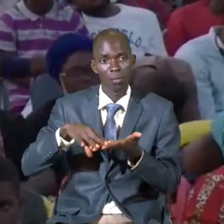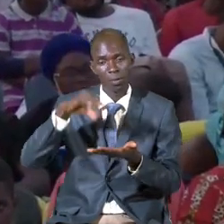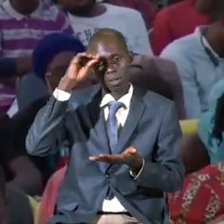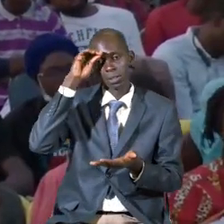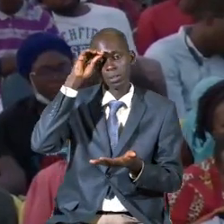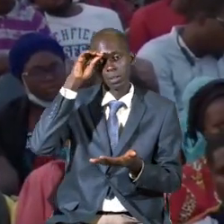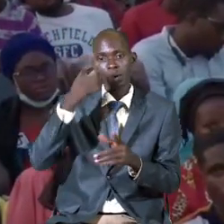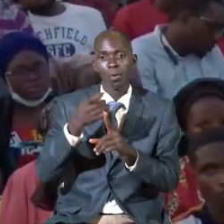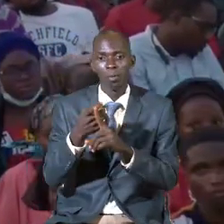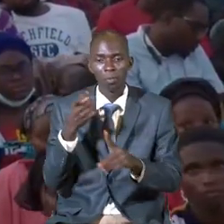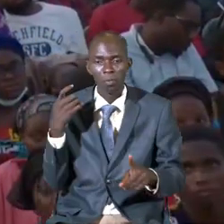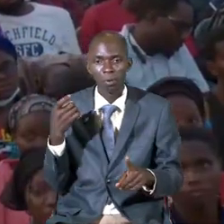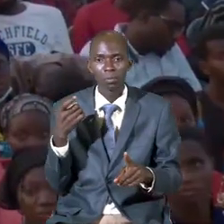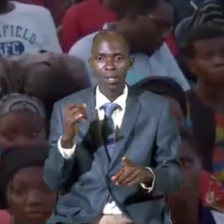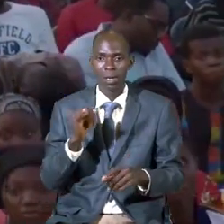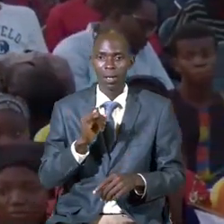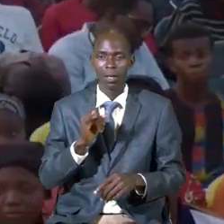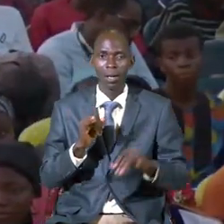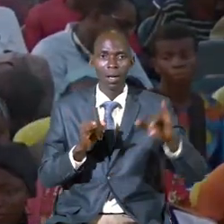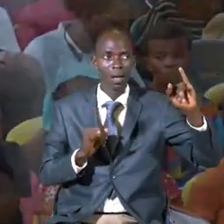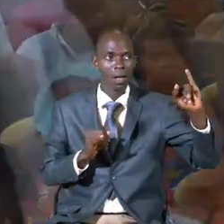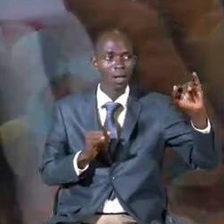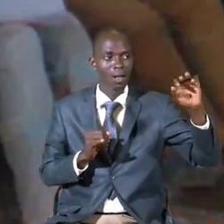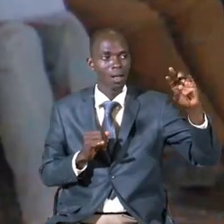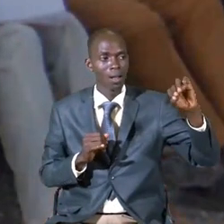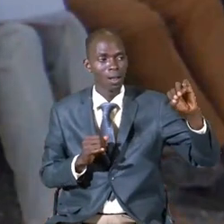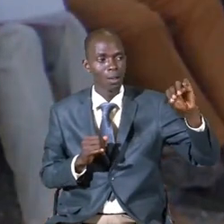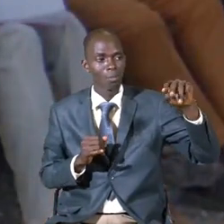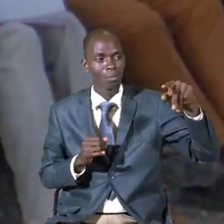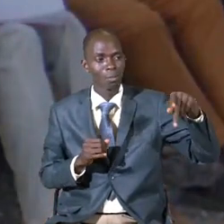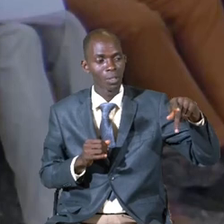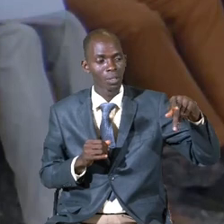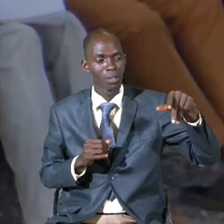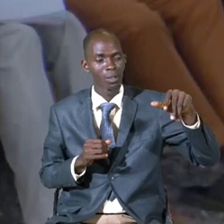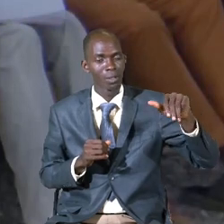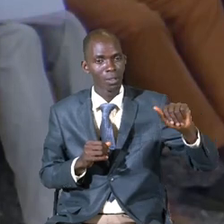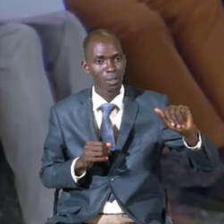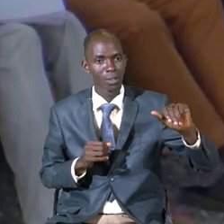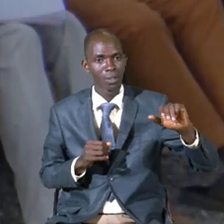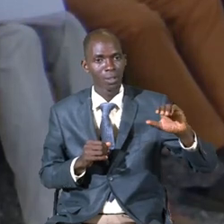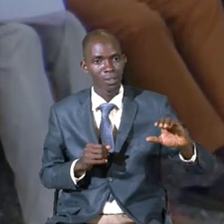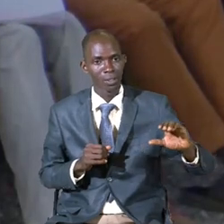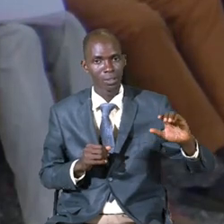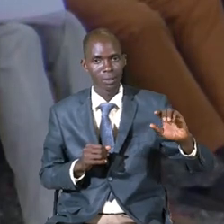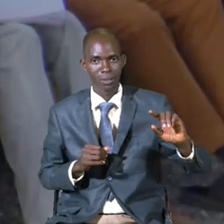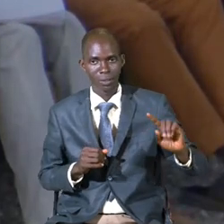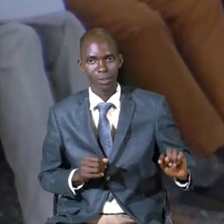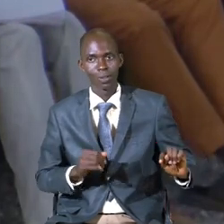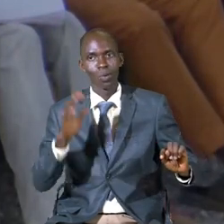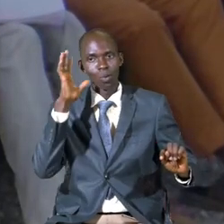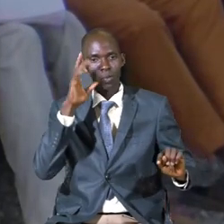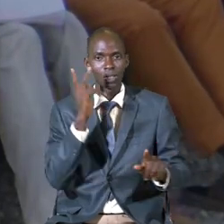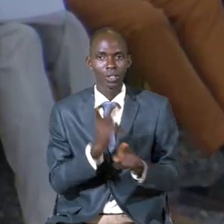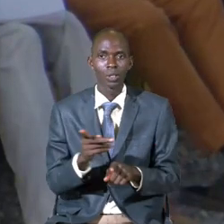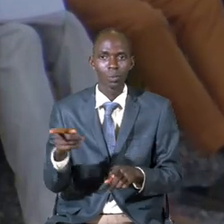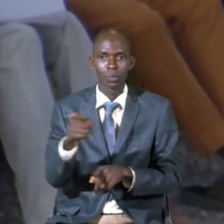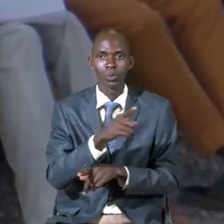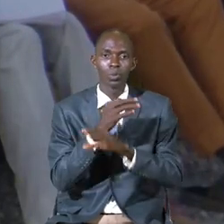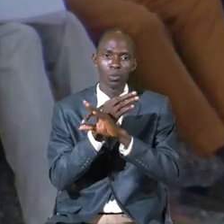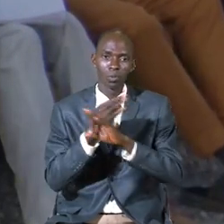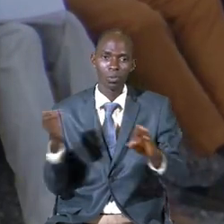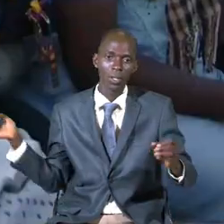from i am p e c g will keep you free to